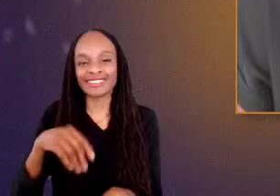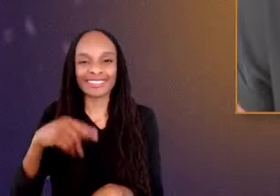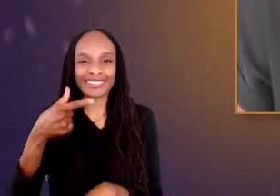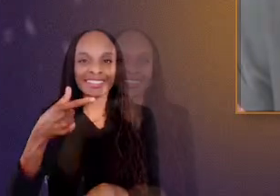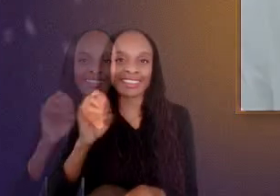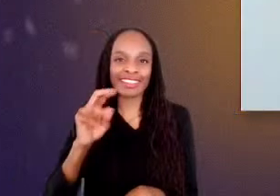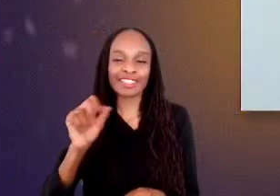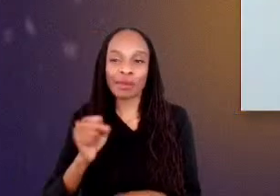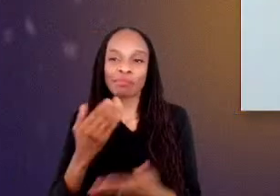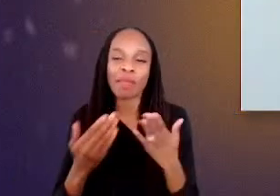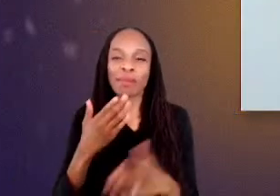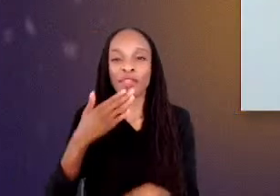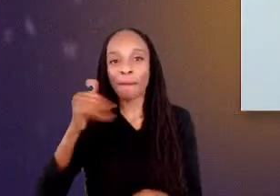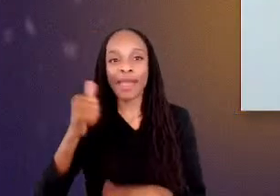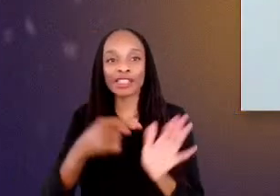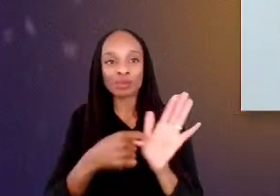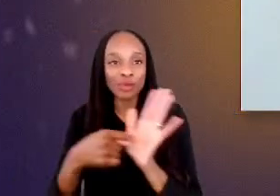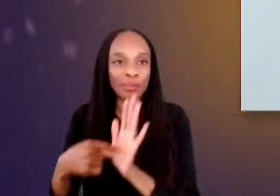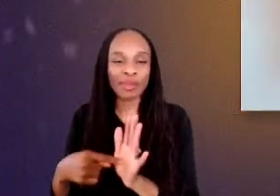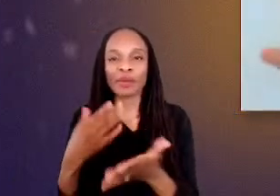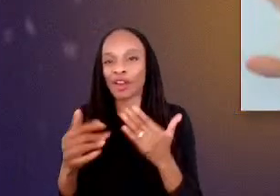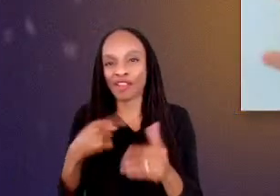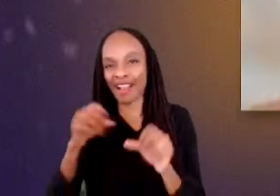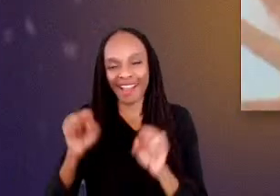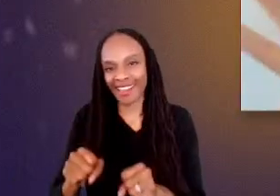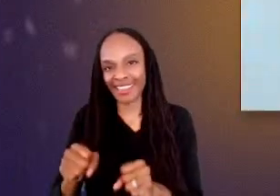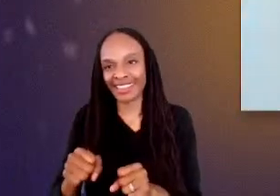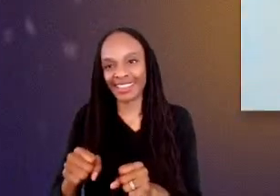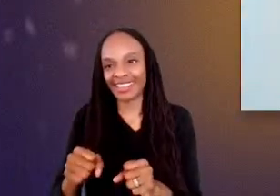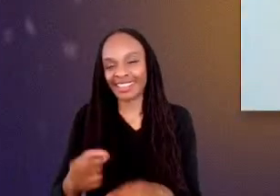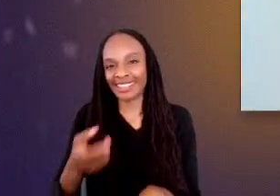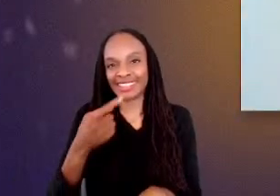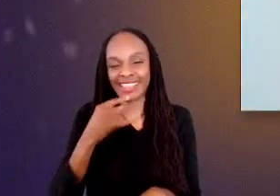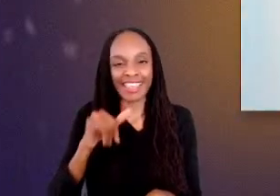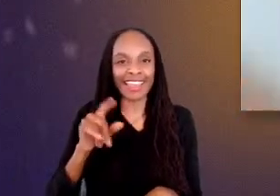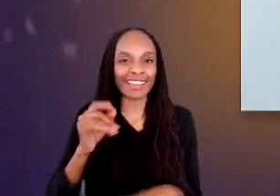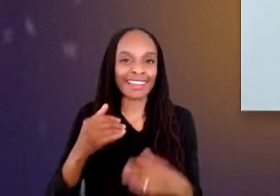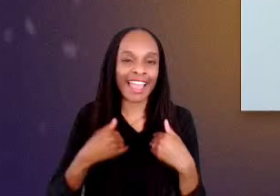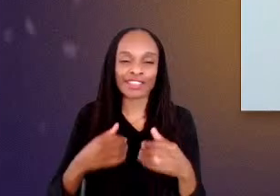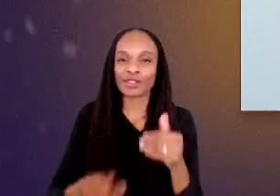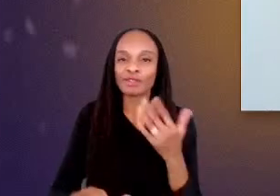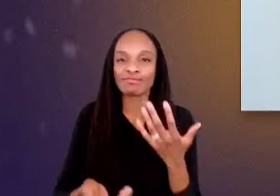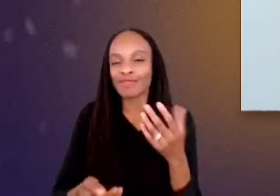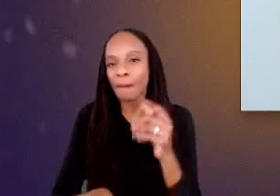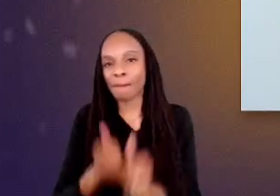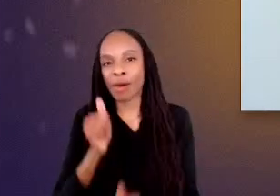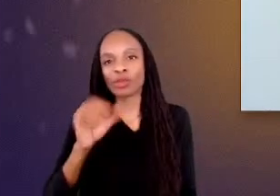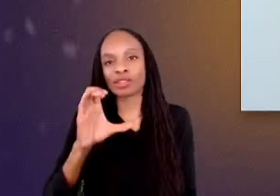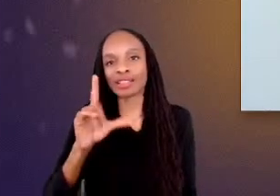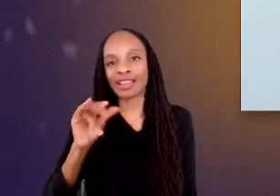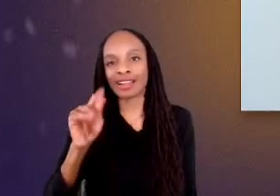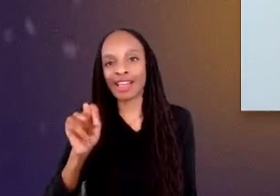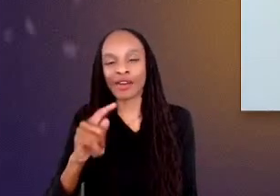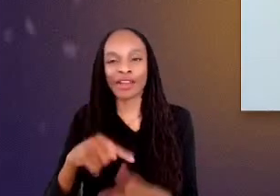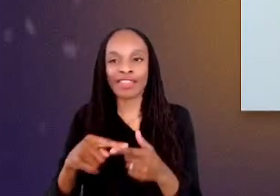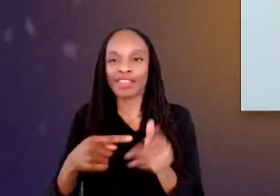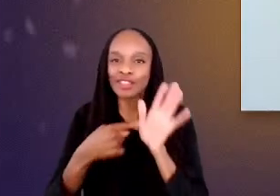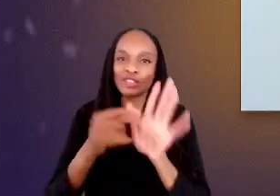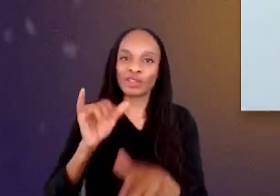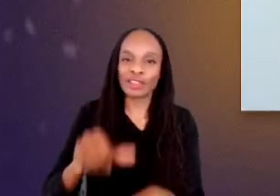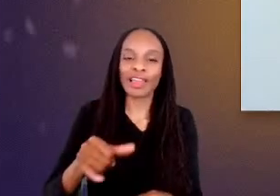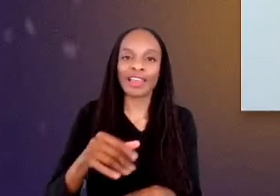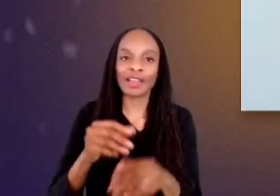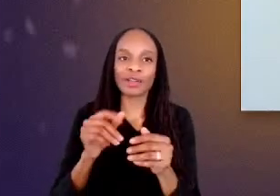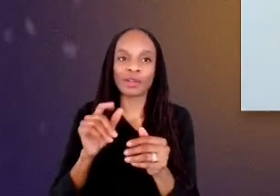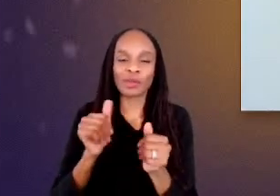premiere, whatever festival I can get into that like has the most clout to put it on whatever pedestal, and then just the hidden gems